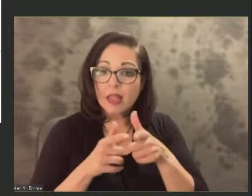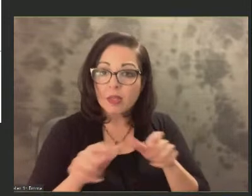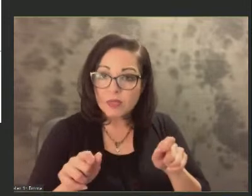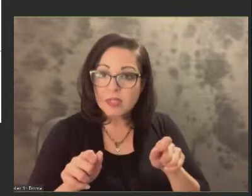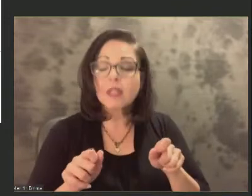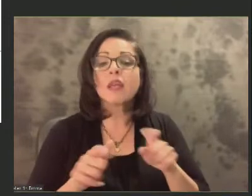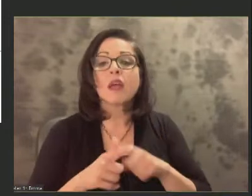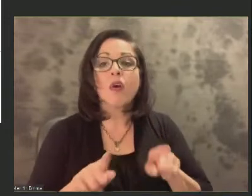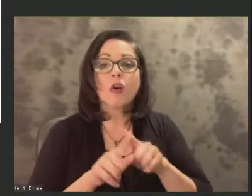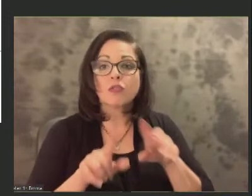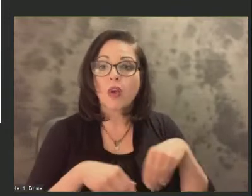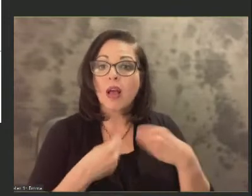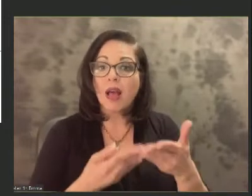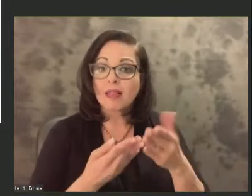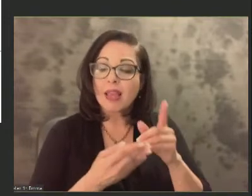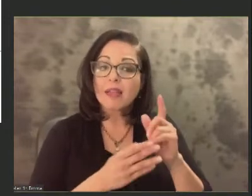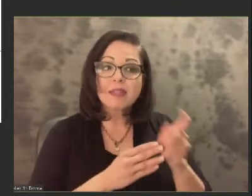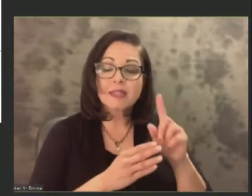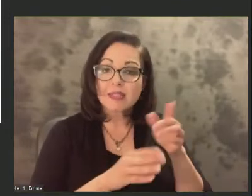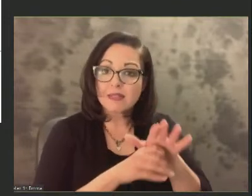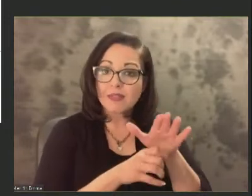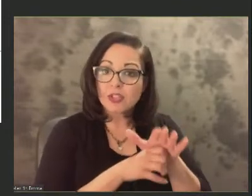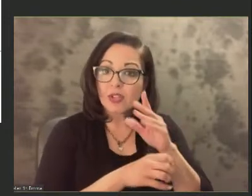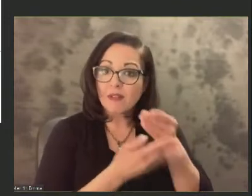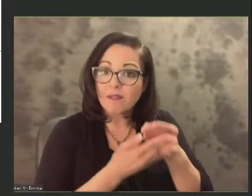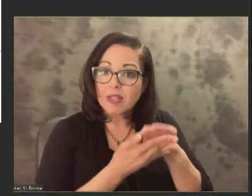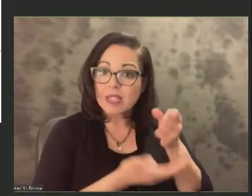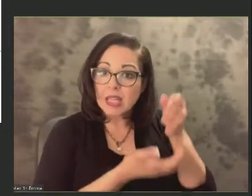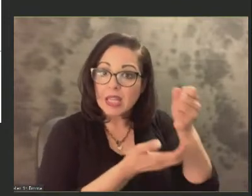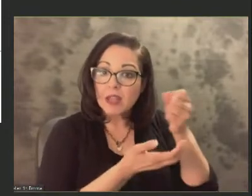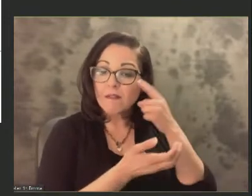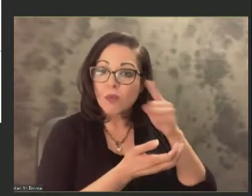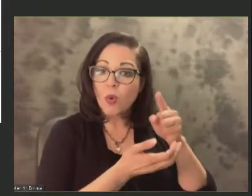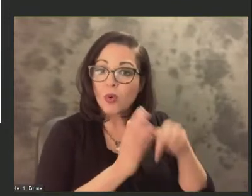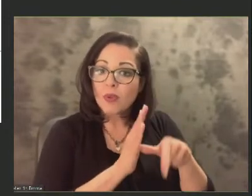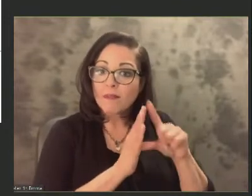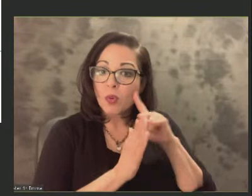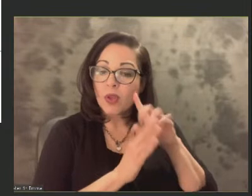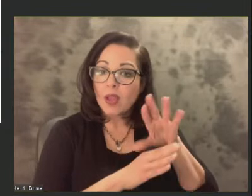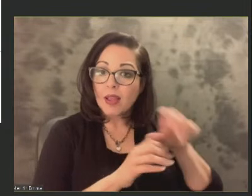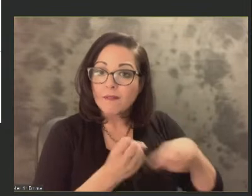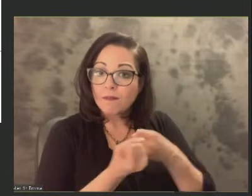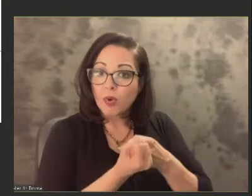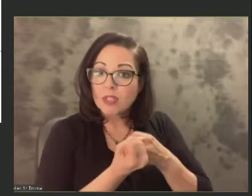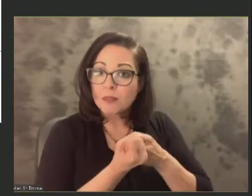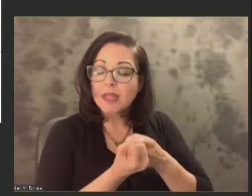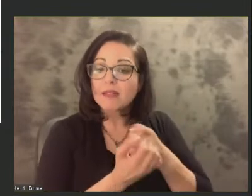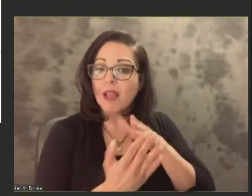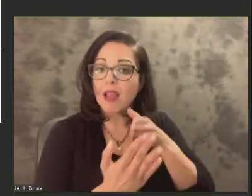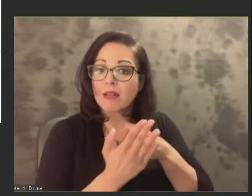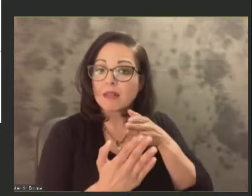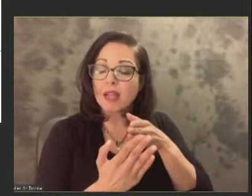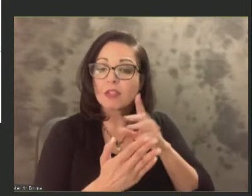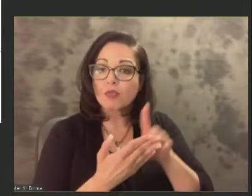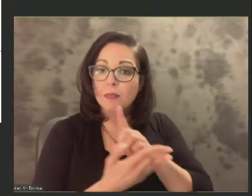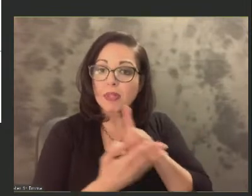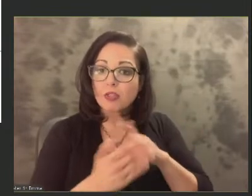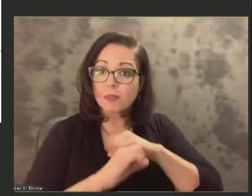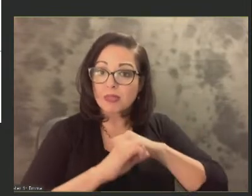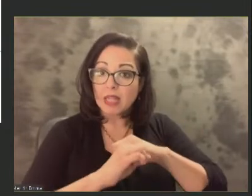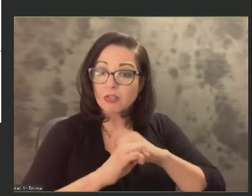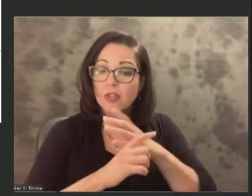sufficient funding to federal agencies to review enforcement of anti-discrimination protections and